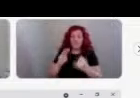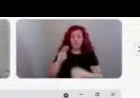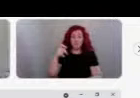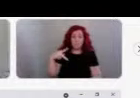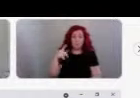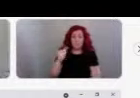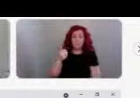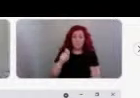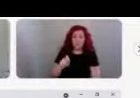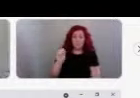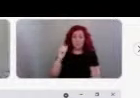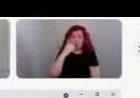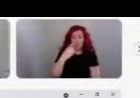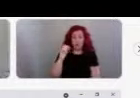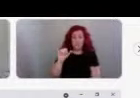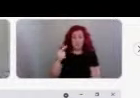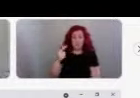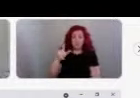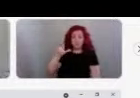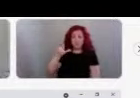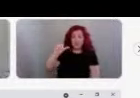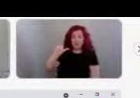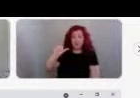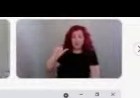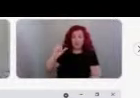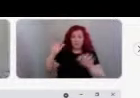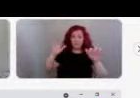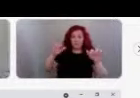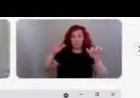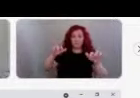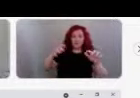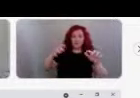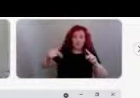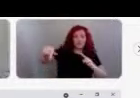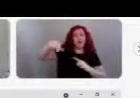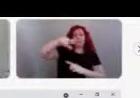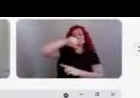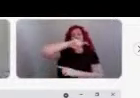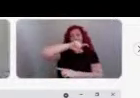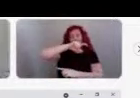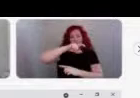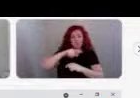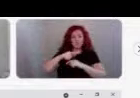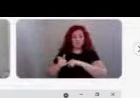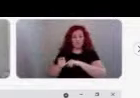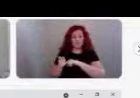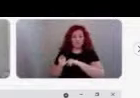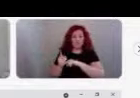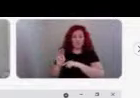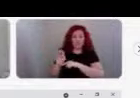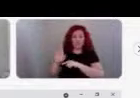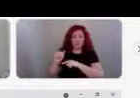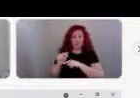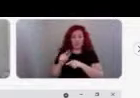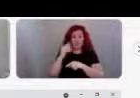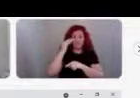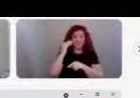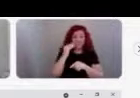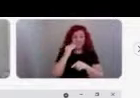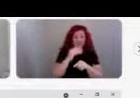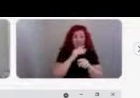gila monster wrapped around catalina foothills where i live with its tail and marana and its head taking a bite out of district